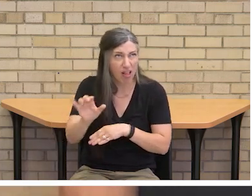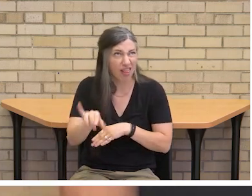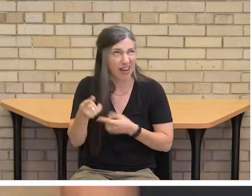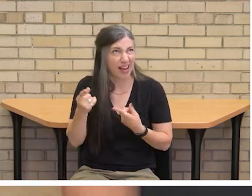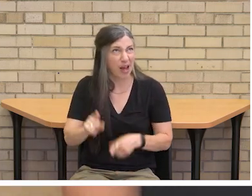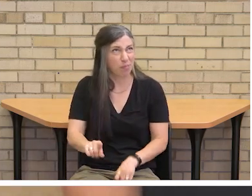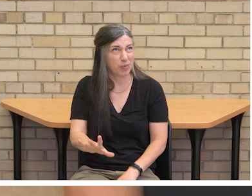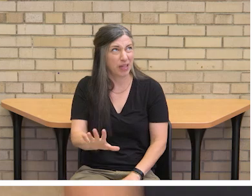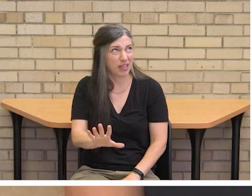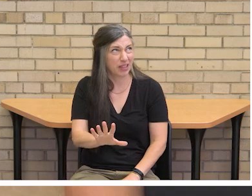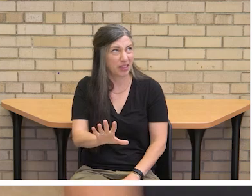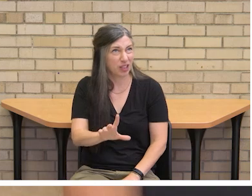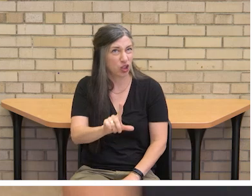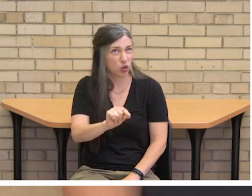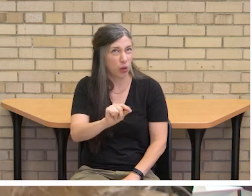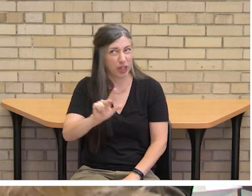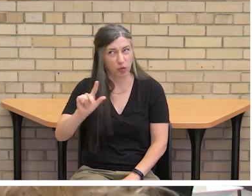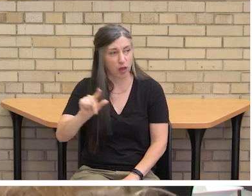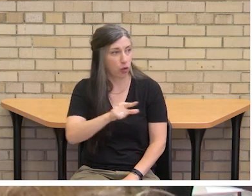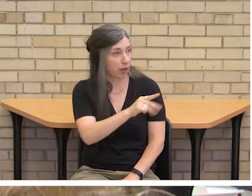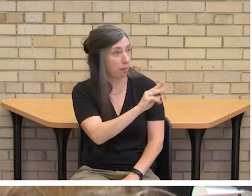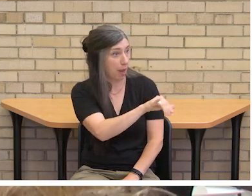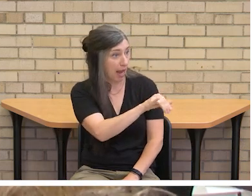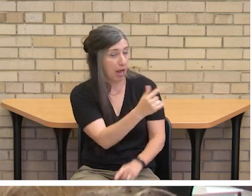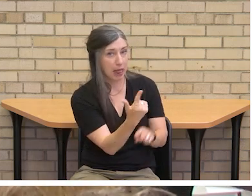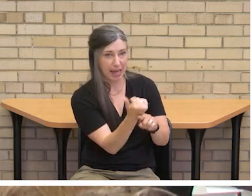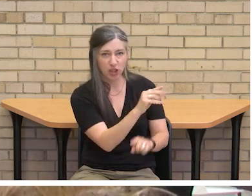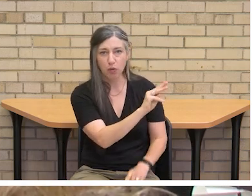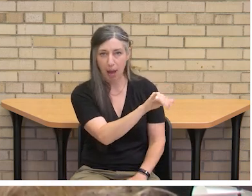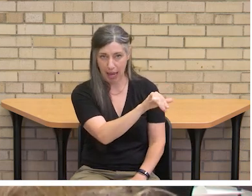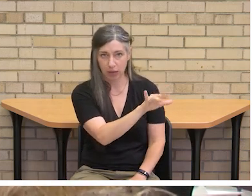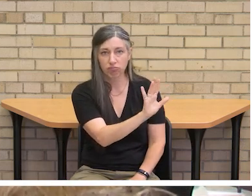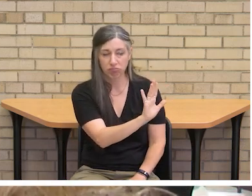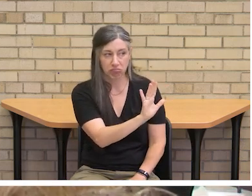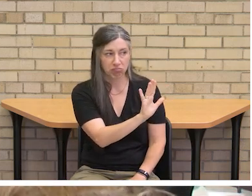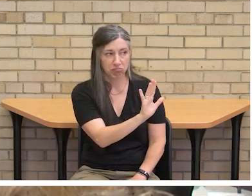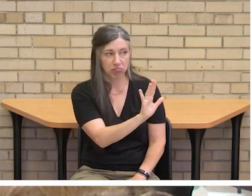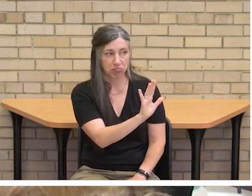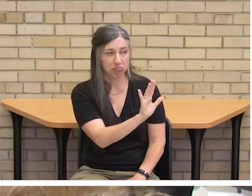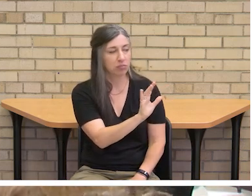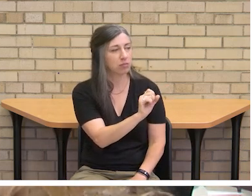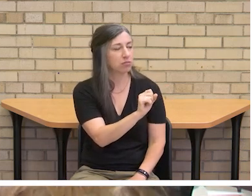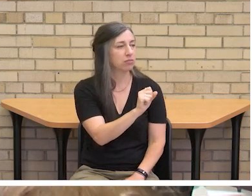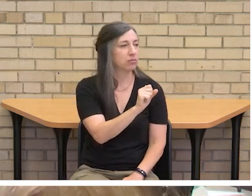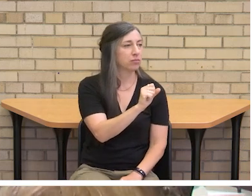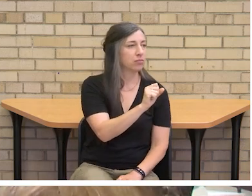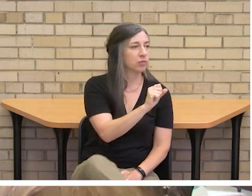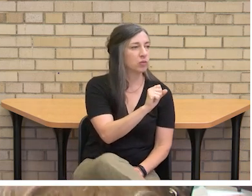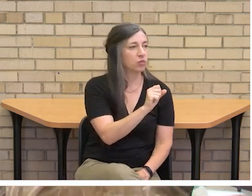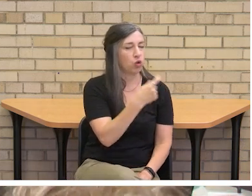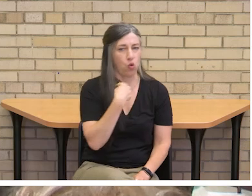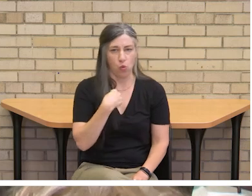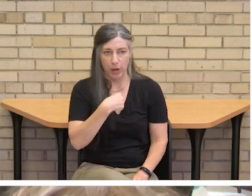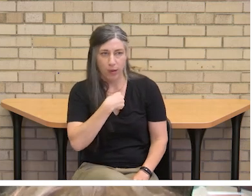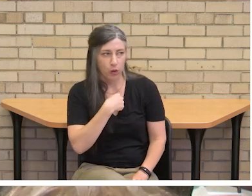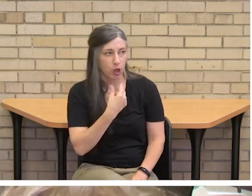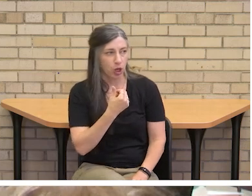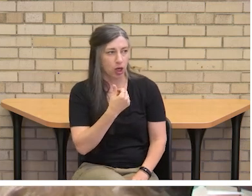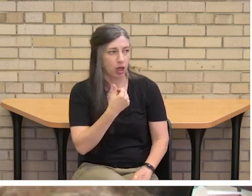late 2023. May of last year or so, as we were going through trying to figure out